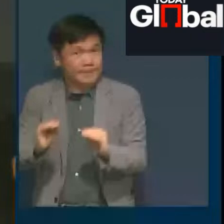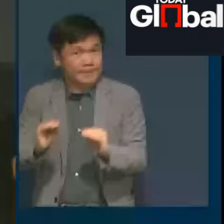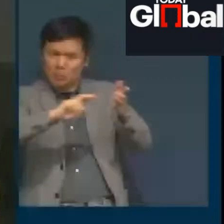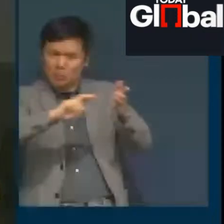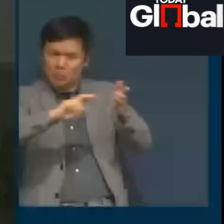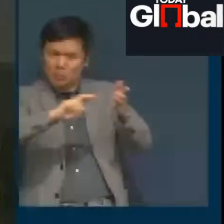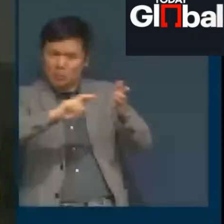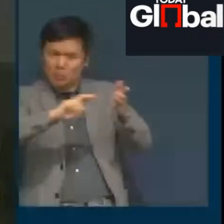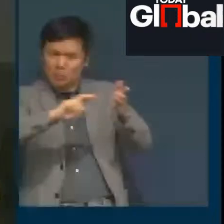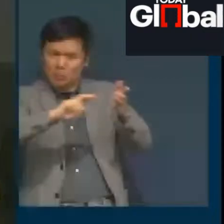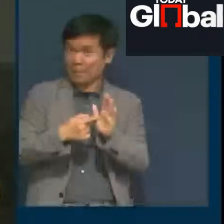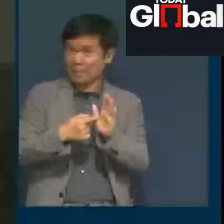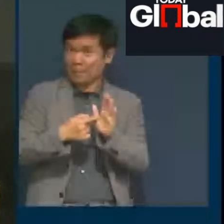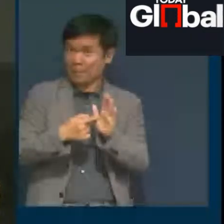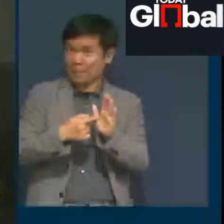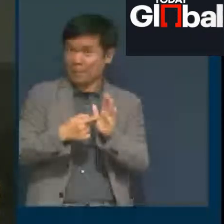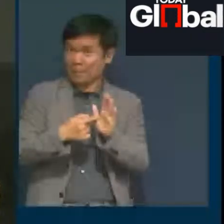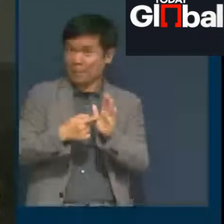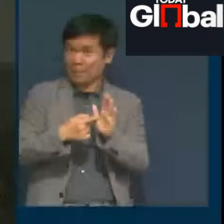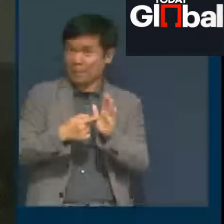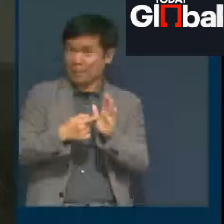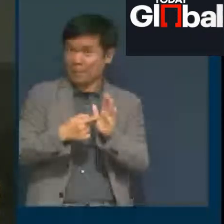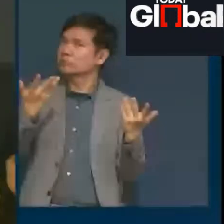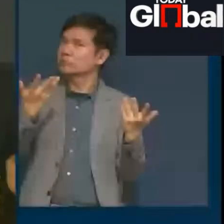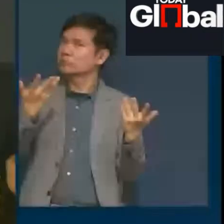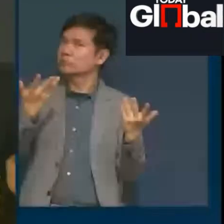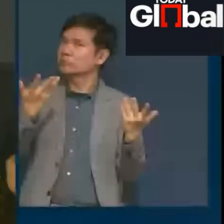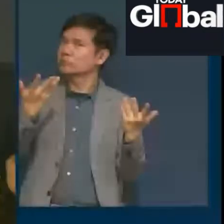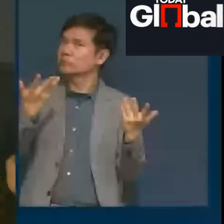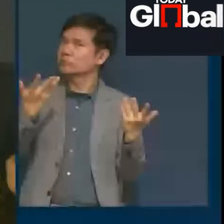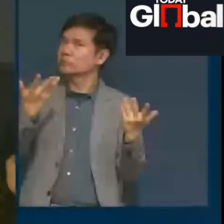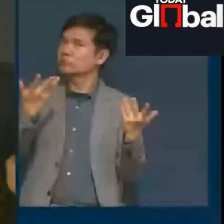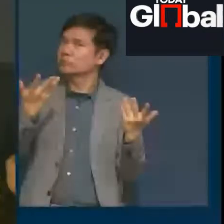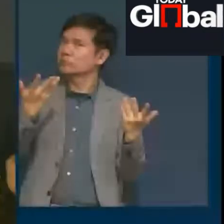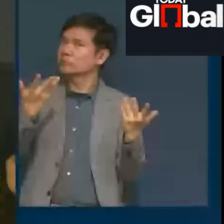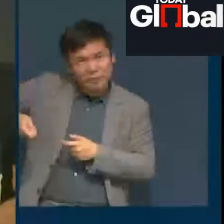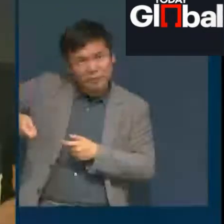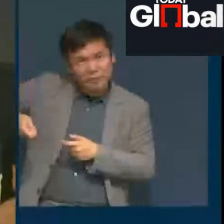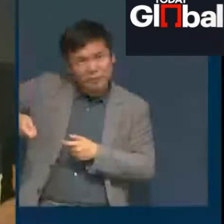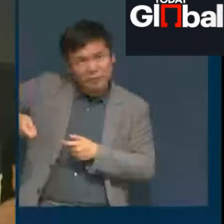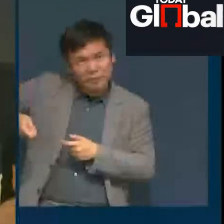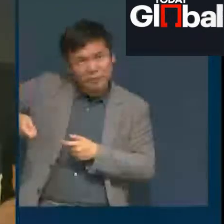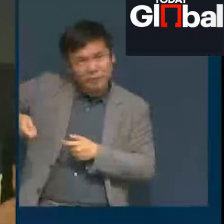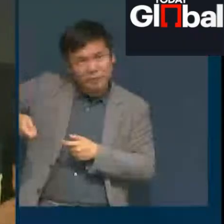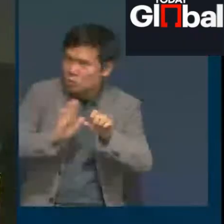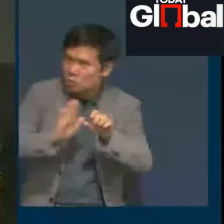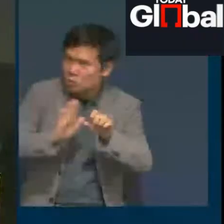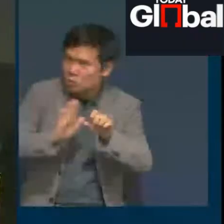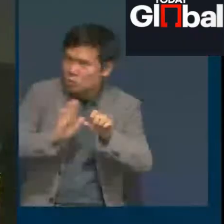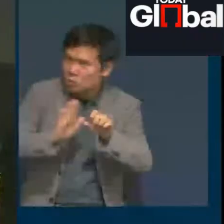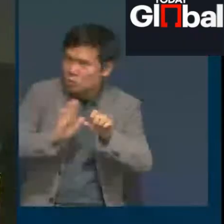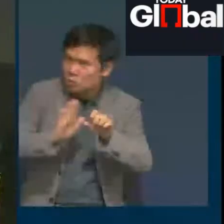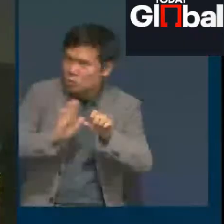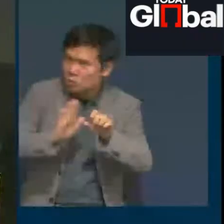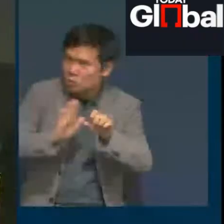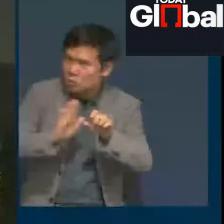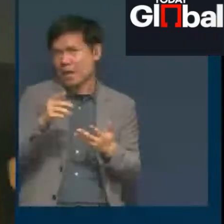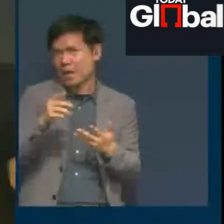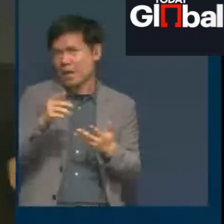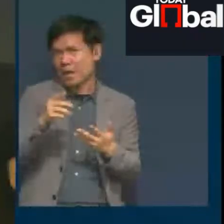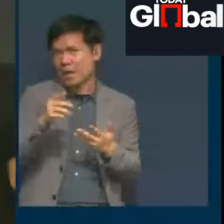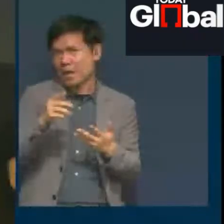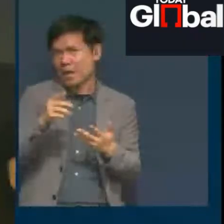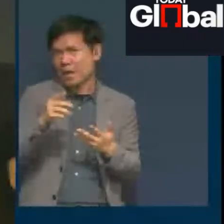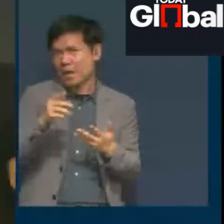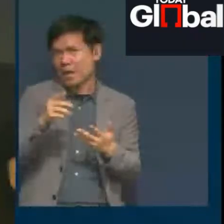what non-discrimination means, and what equality means. We have memorandums of understanding with